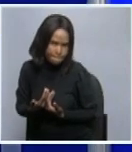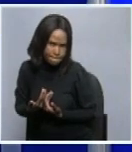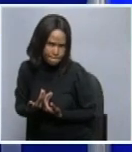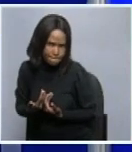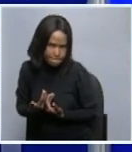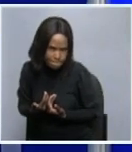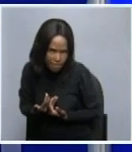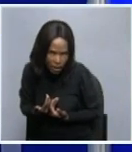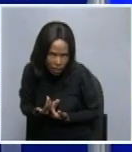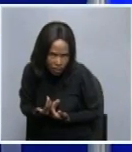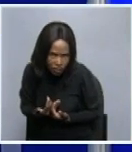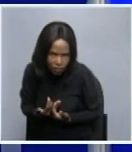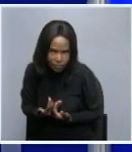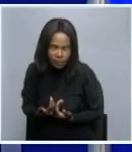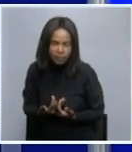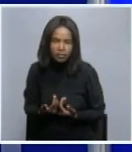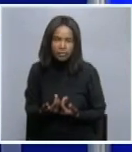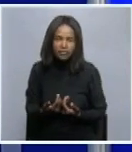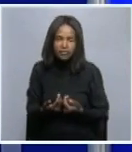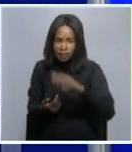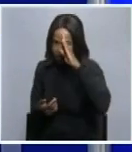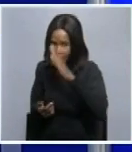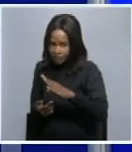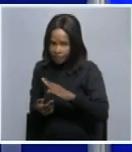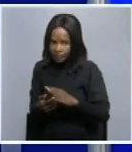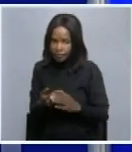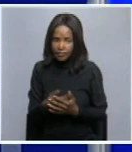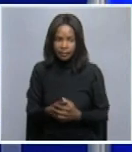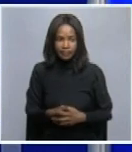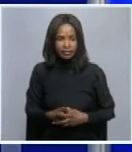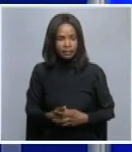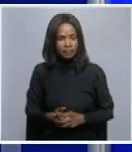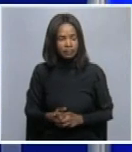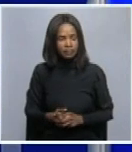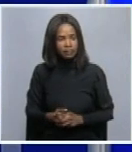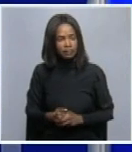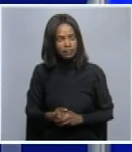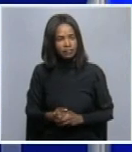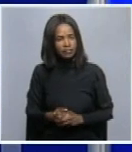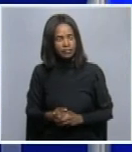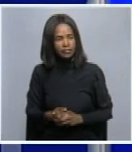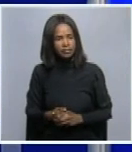Attorney General Mbandeka on the line. A very good evening to you, sir. Thank you so much for joining us.